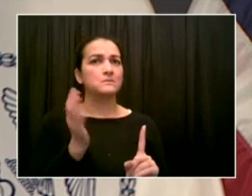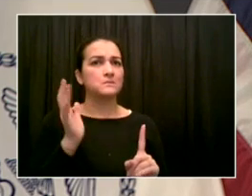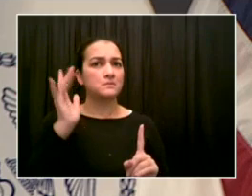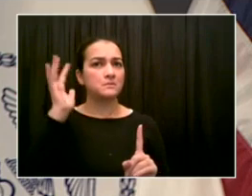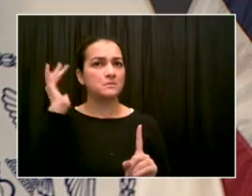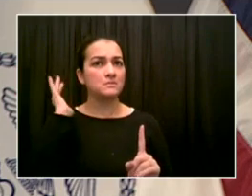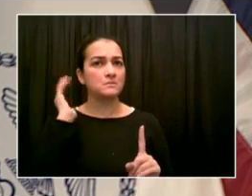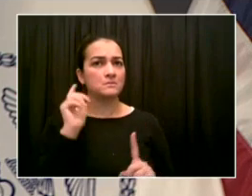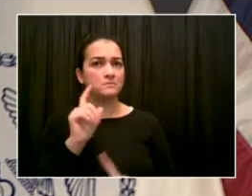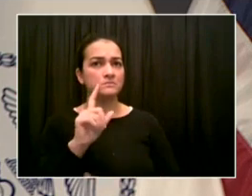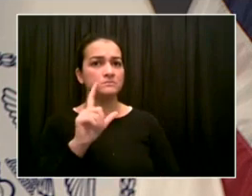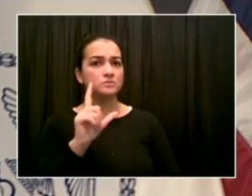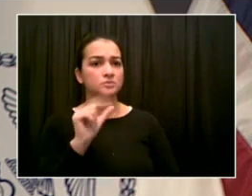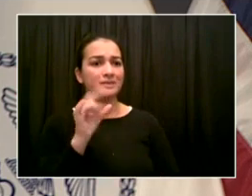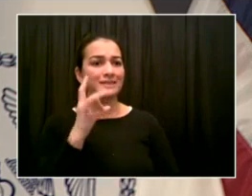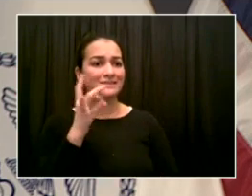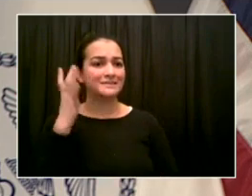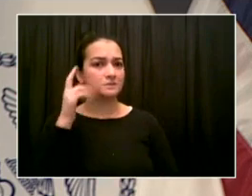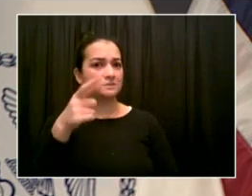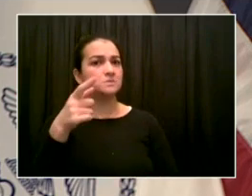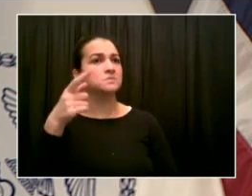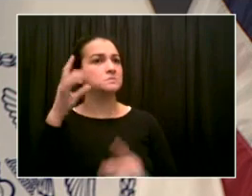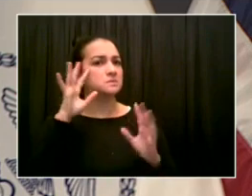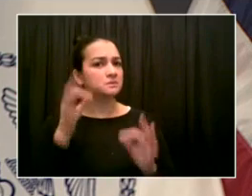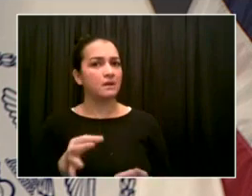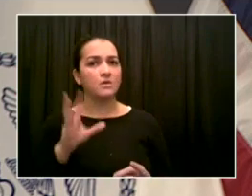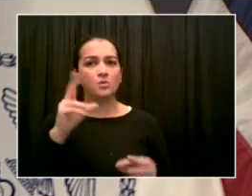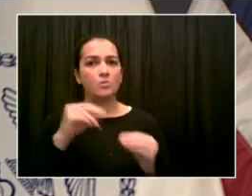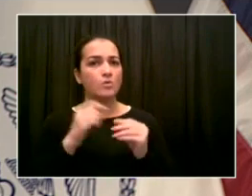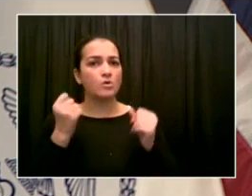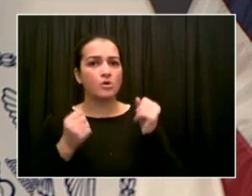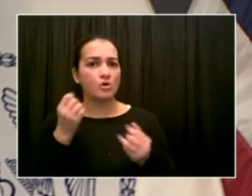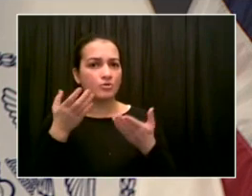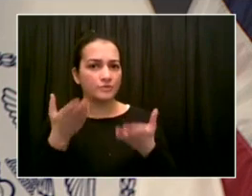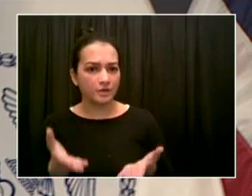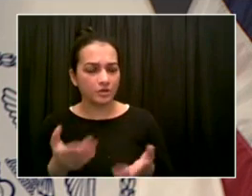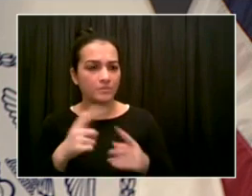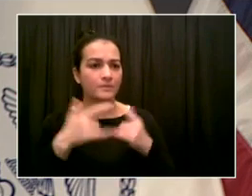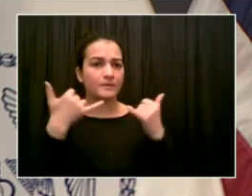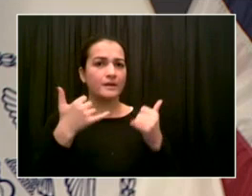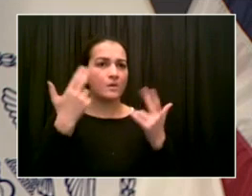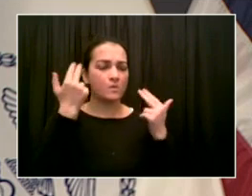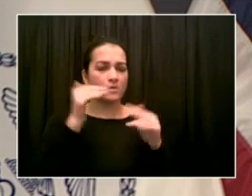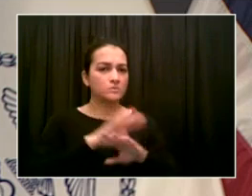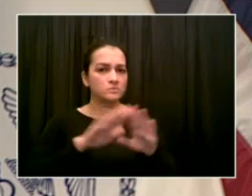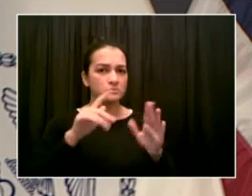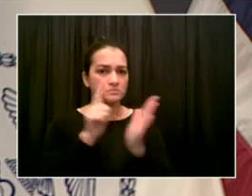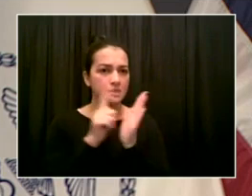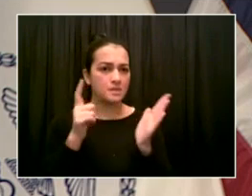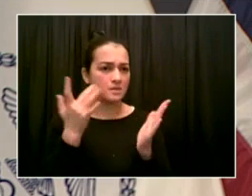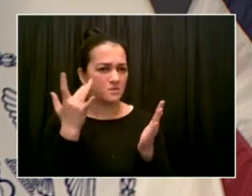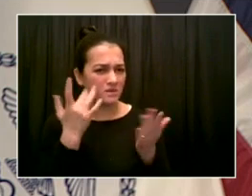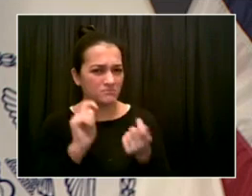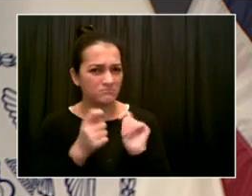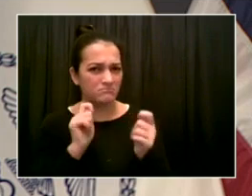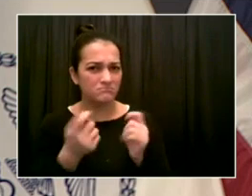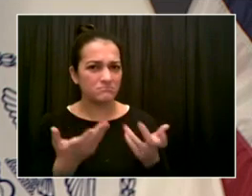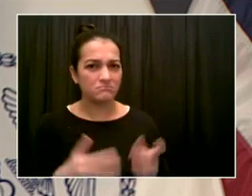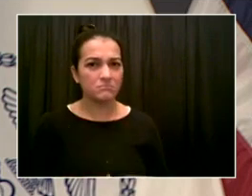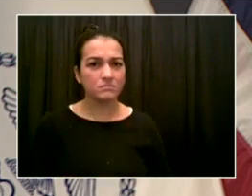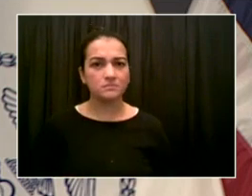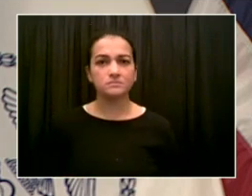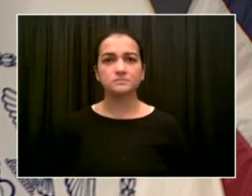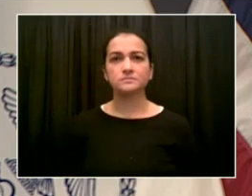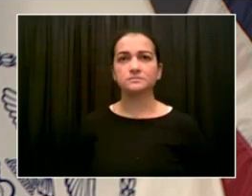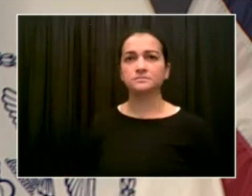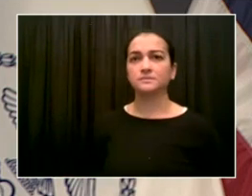City Council about. And it's something, look, I've believed for a long time the horse carriages just don't make sense. They're inhumane. They don't make sense.